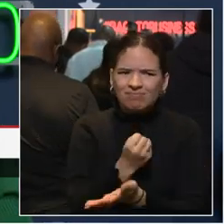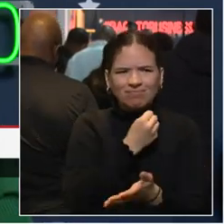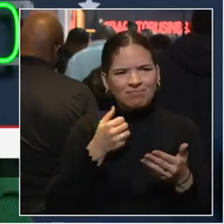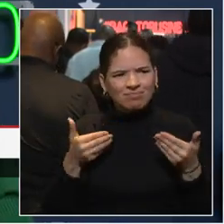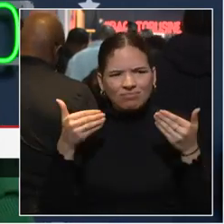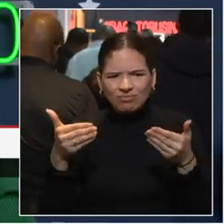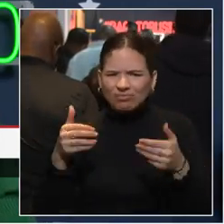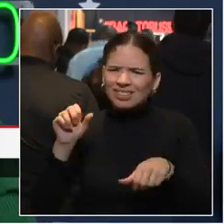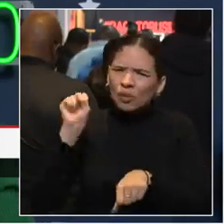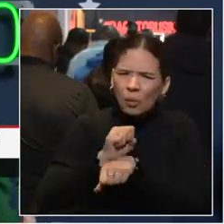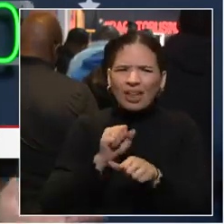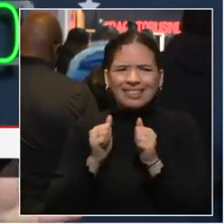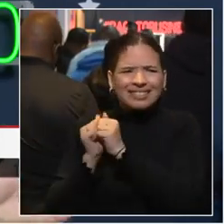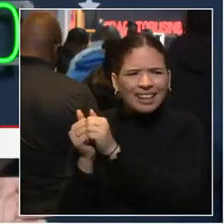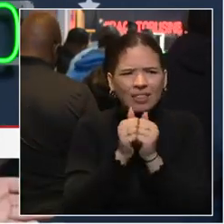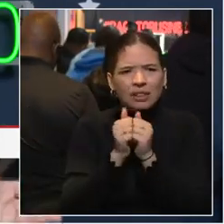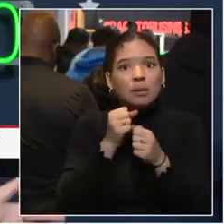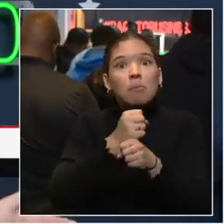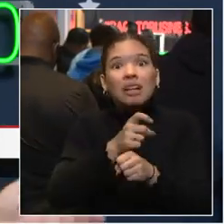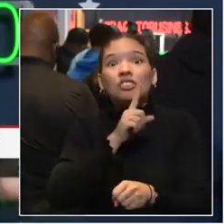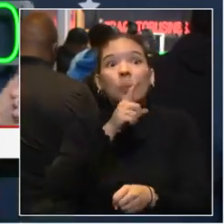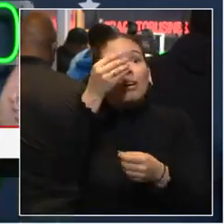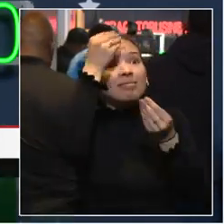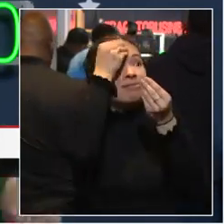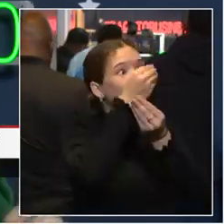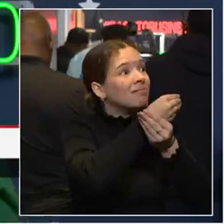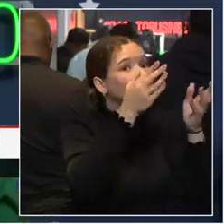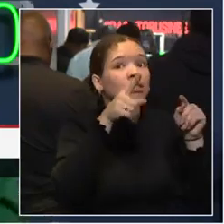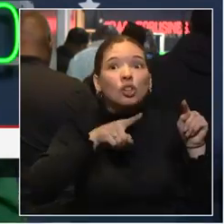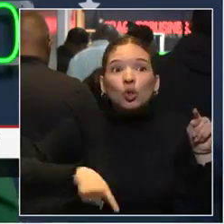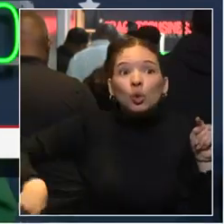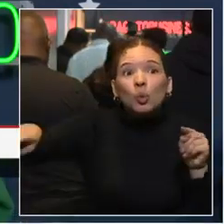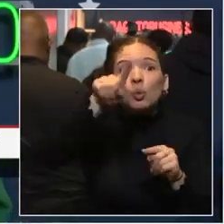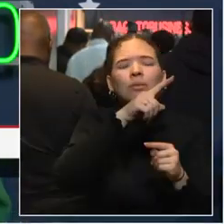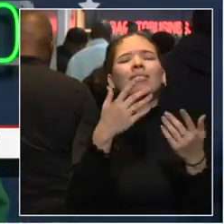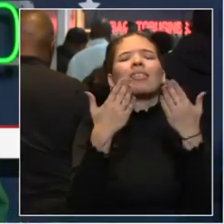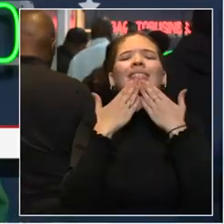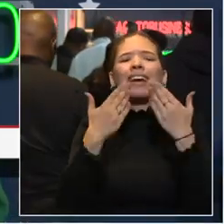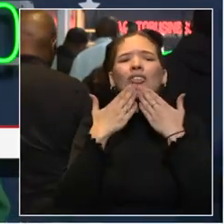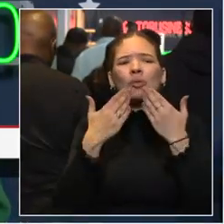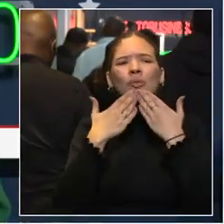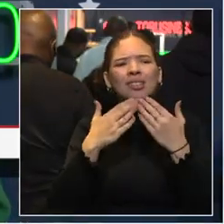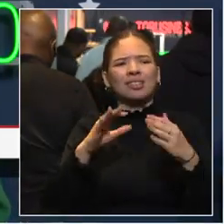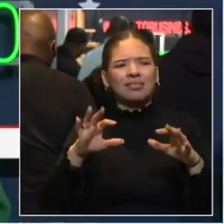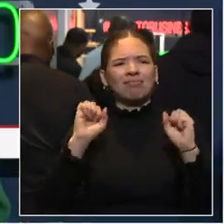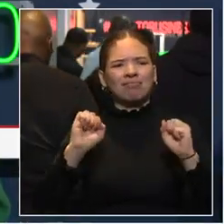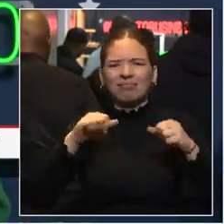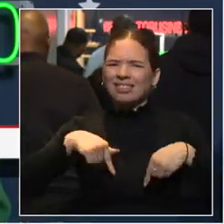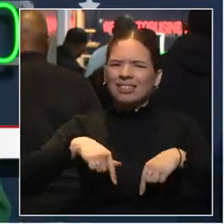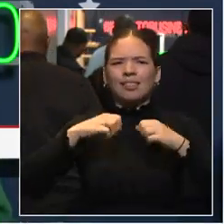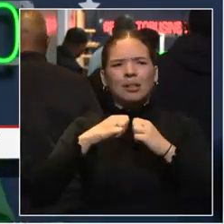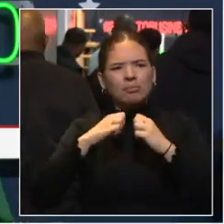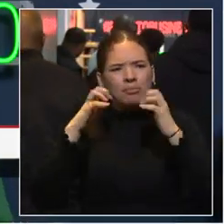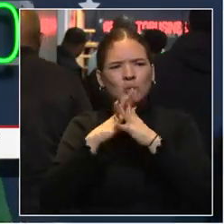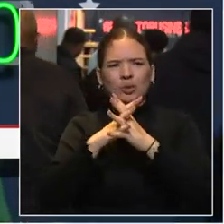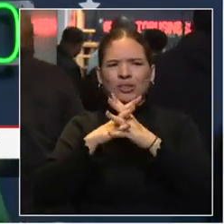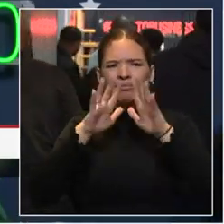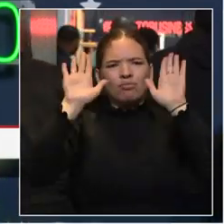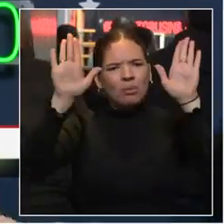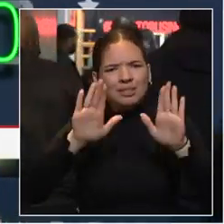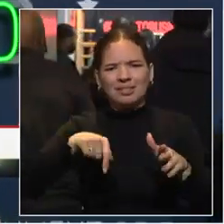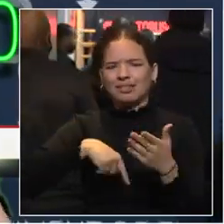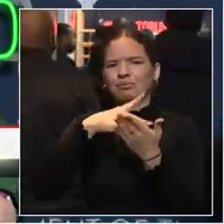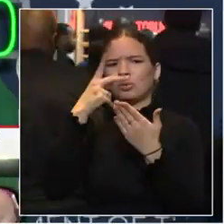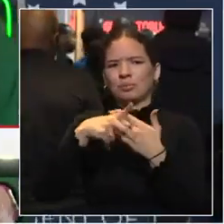spread the word. And again, thank you everyone for a phenomenal launch to the Marion Barry Summer Youth Employment Program. Let's go, folks.